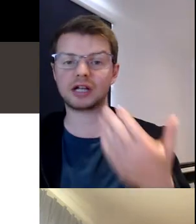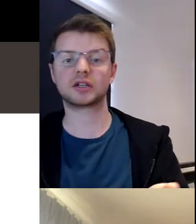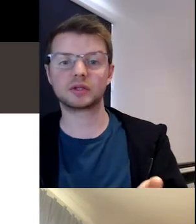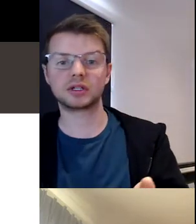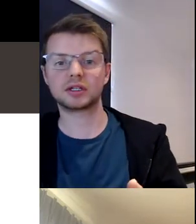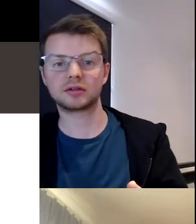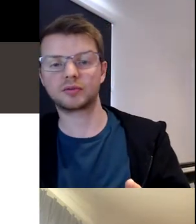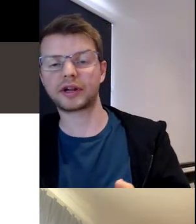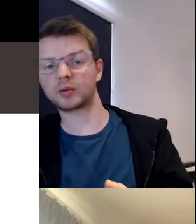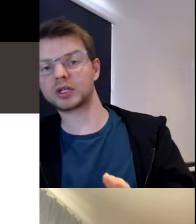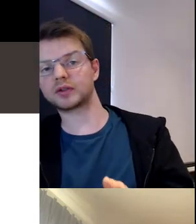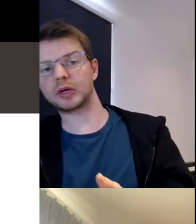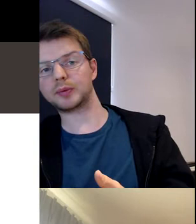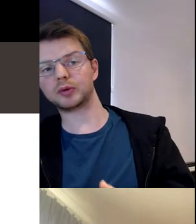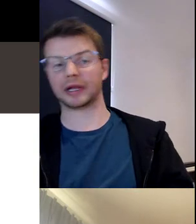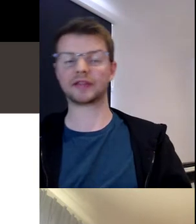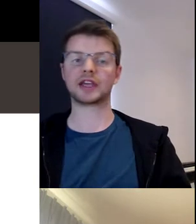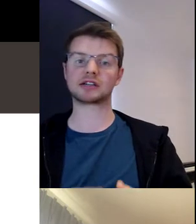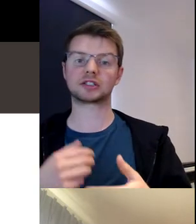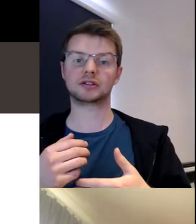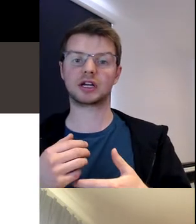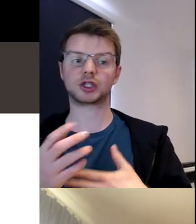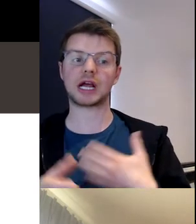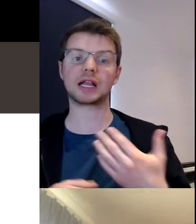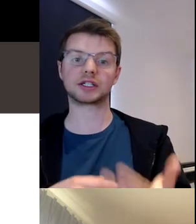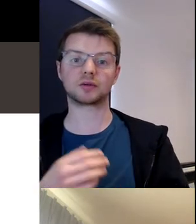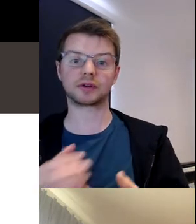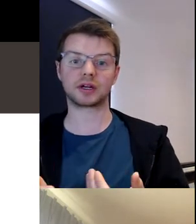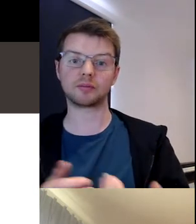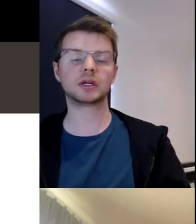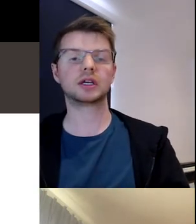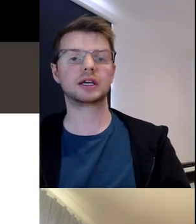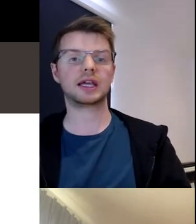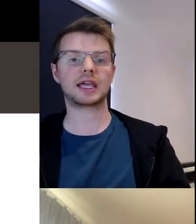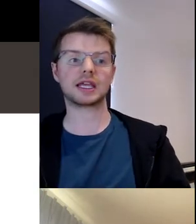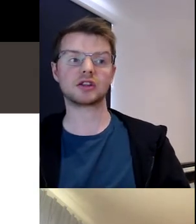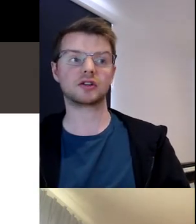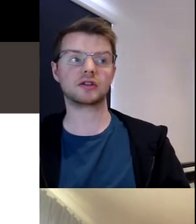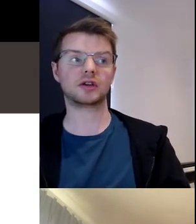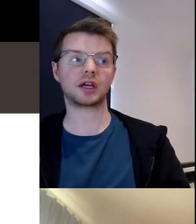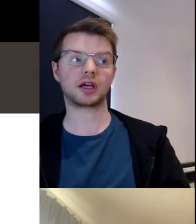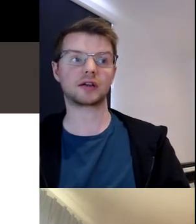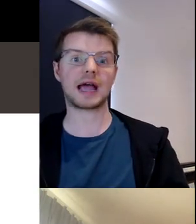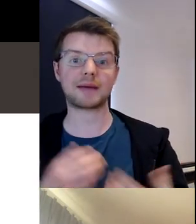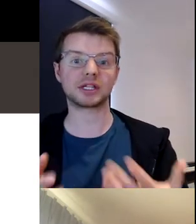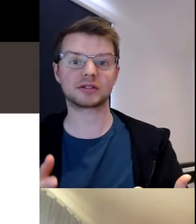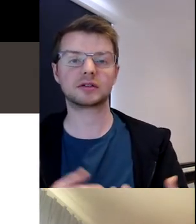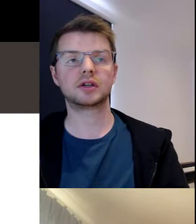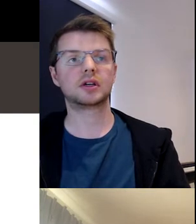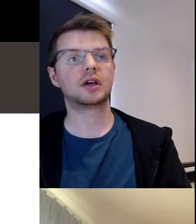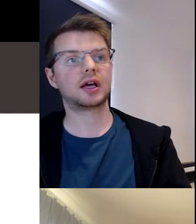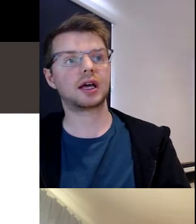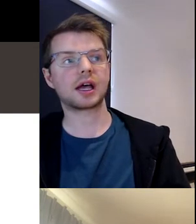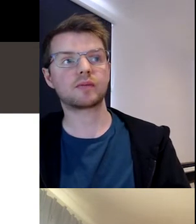not value in fronting Welsh for those people, but there's a challenge to overcome in